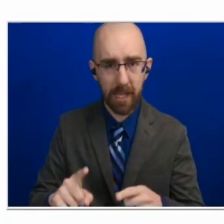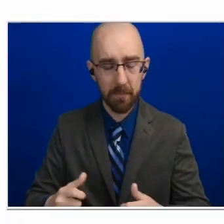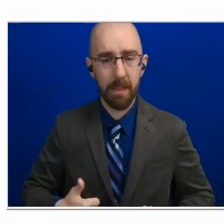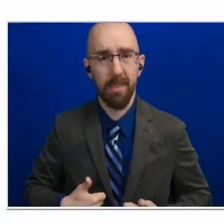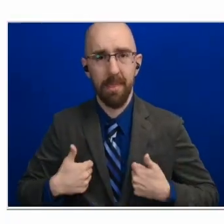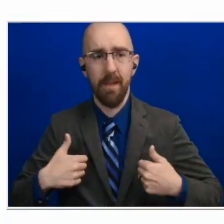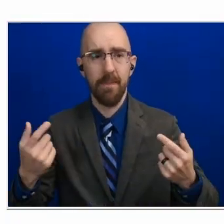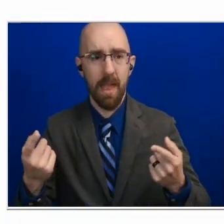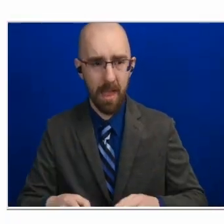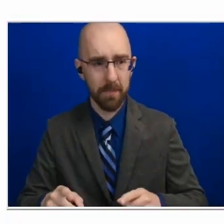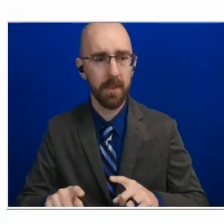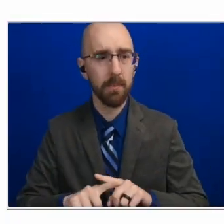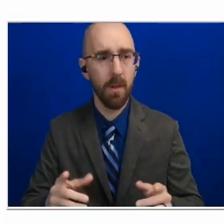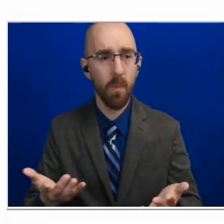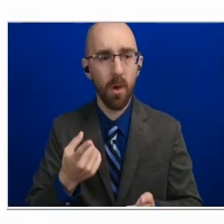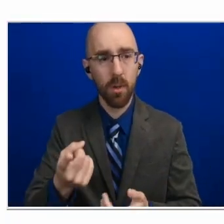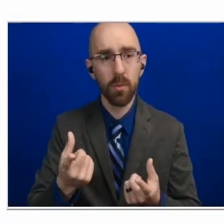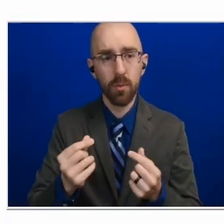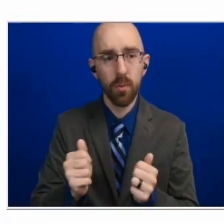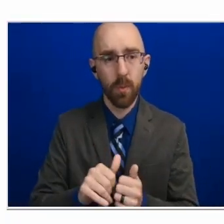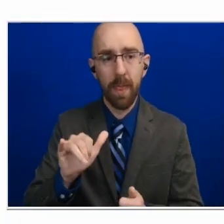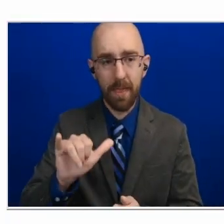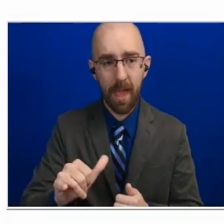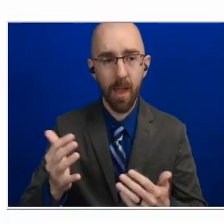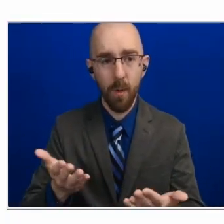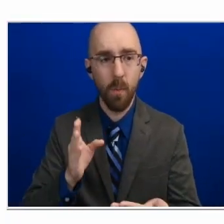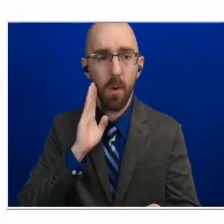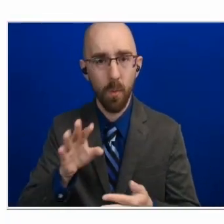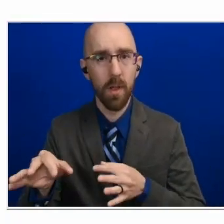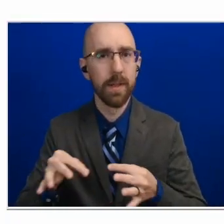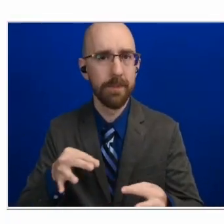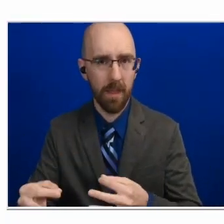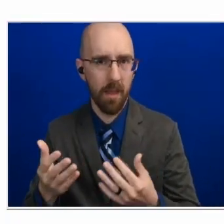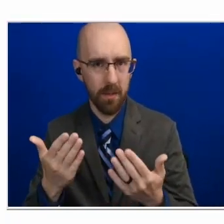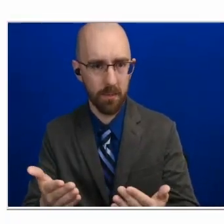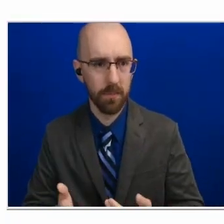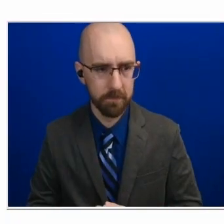What you do with that is what is going to define you.